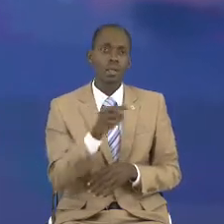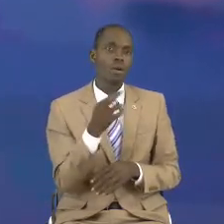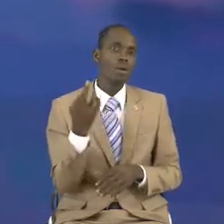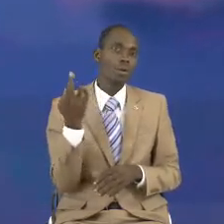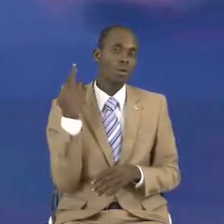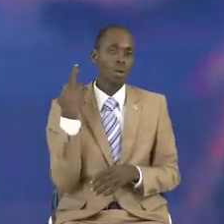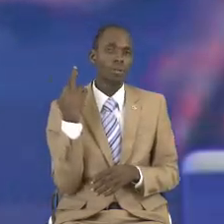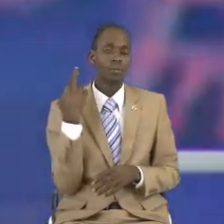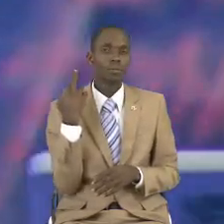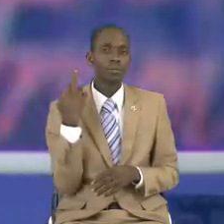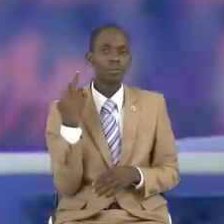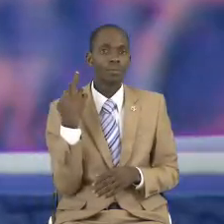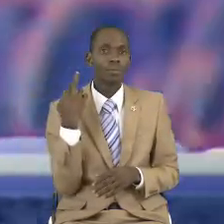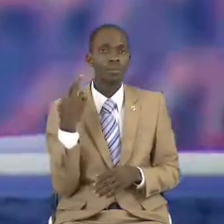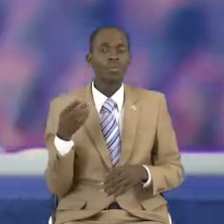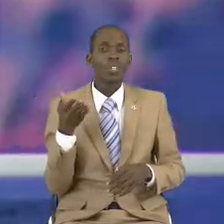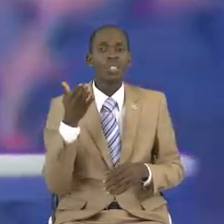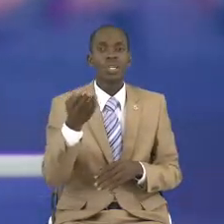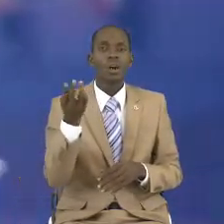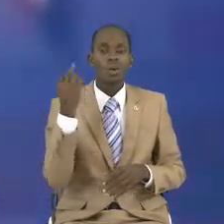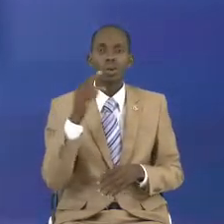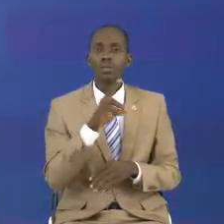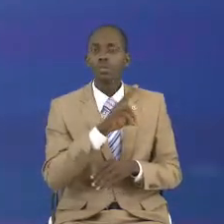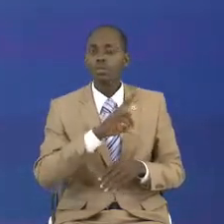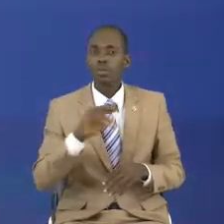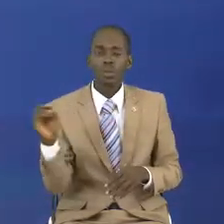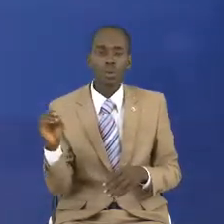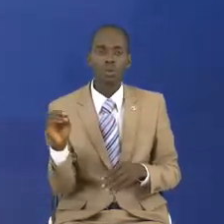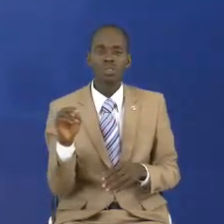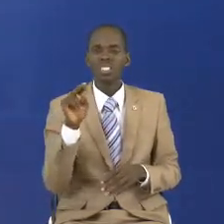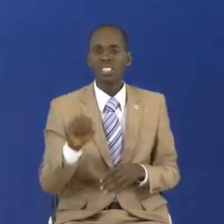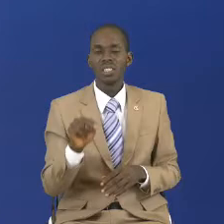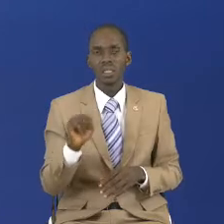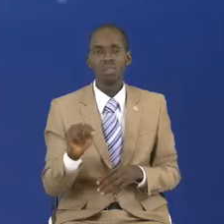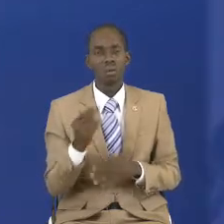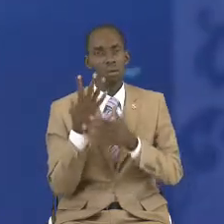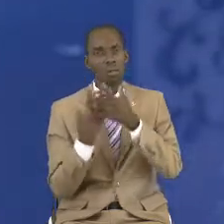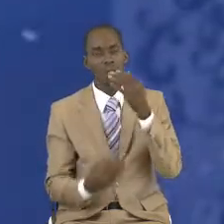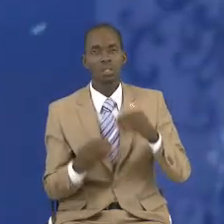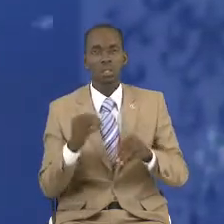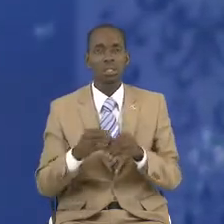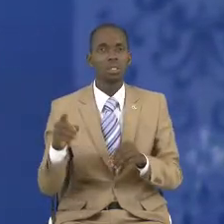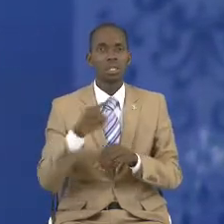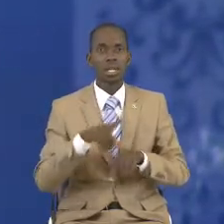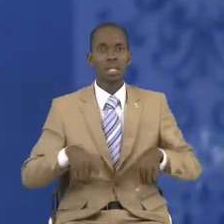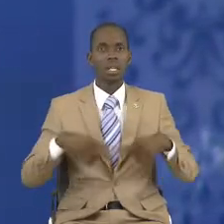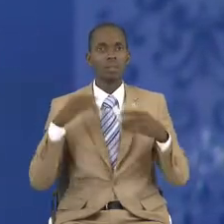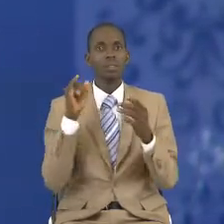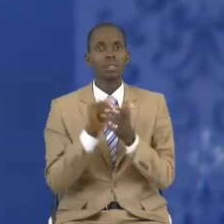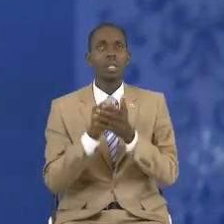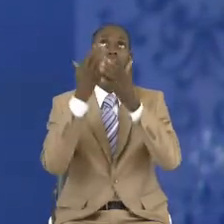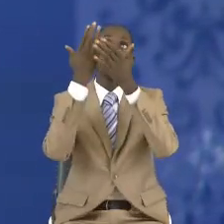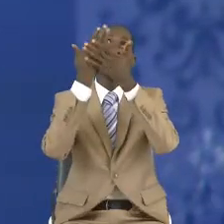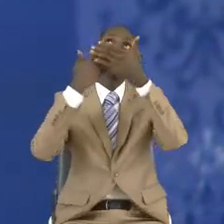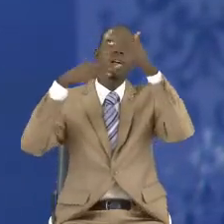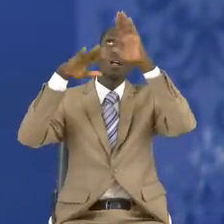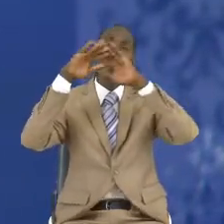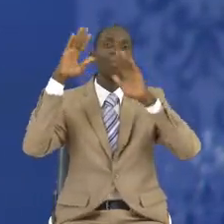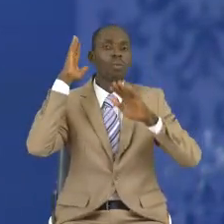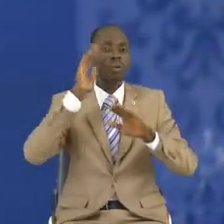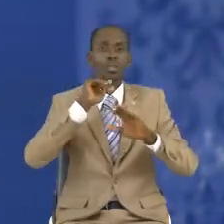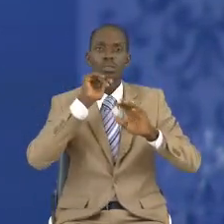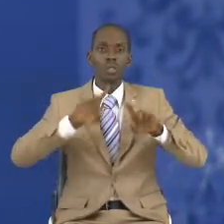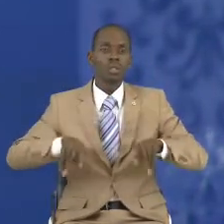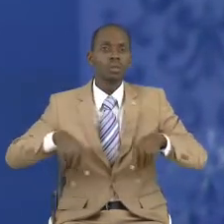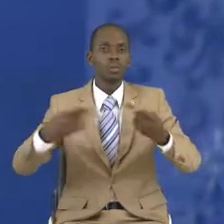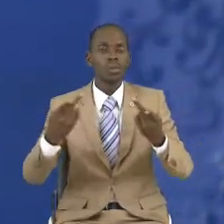were there was no need in their lives that heaven will not supply immediately but